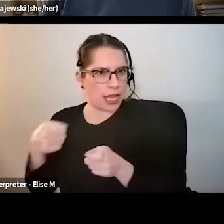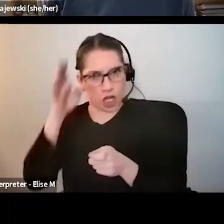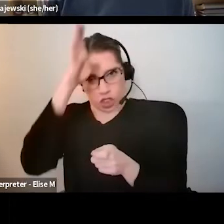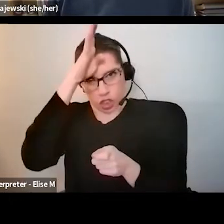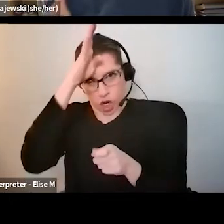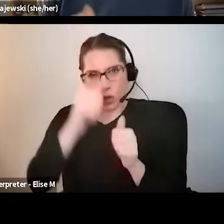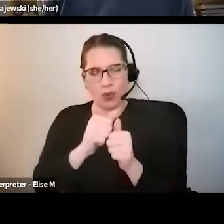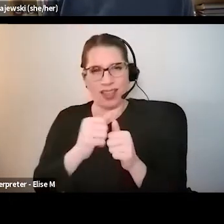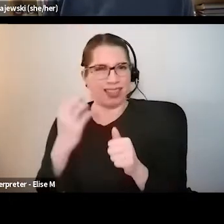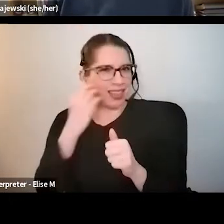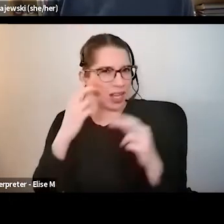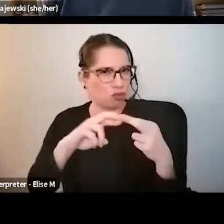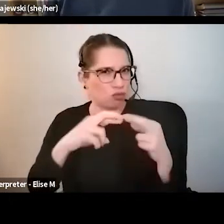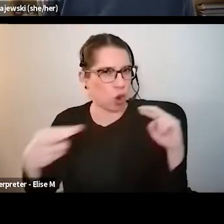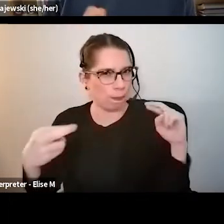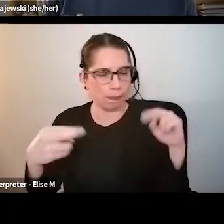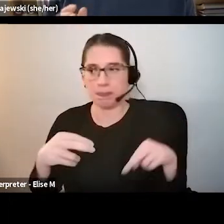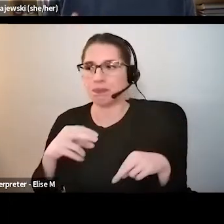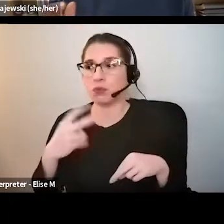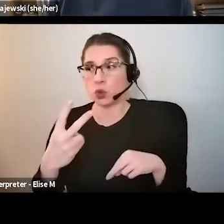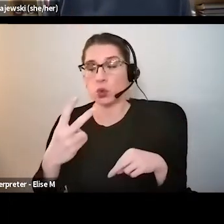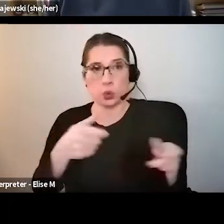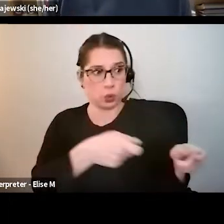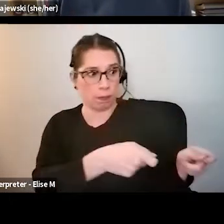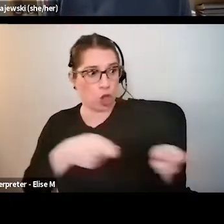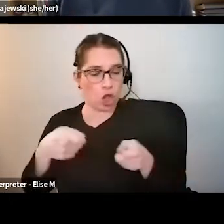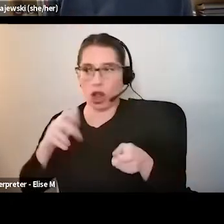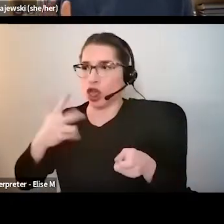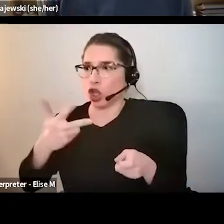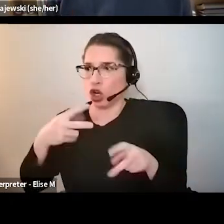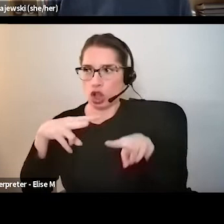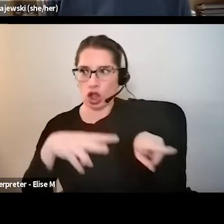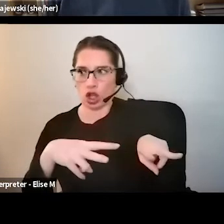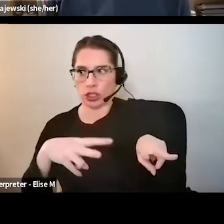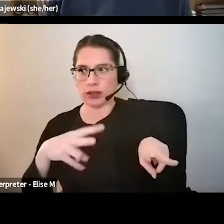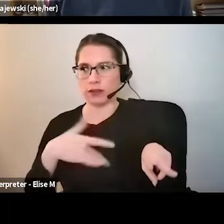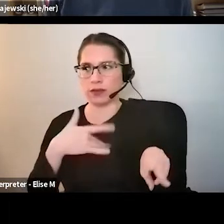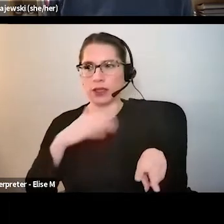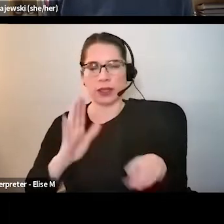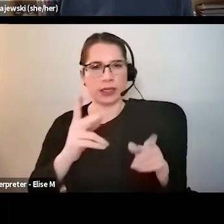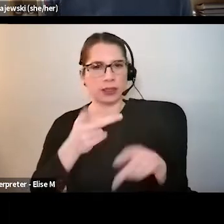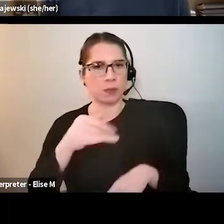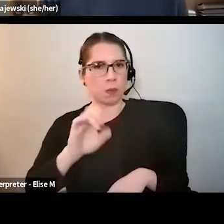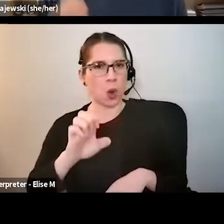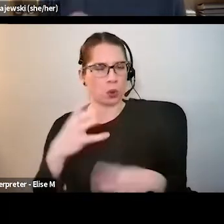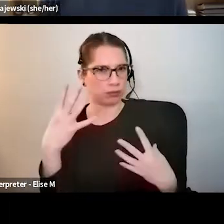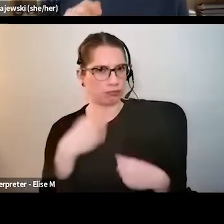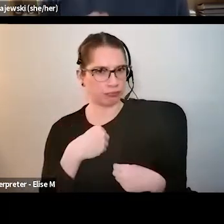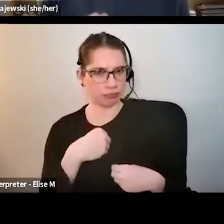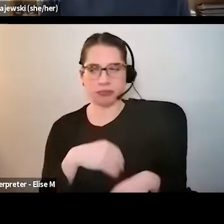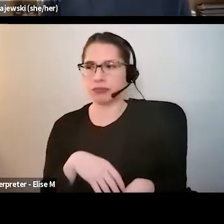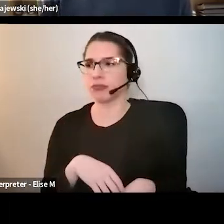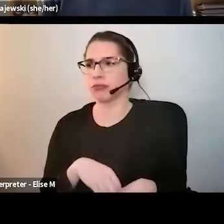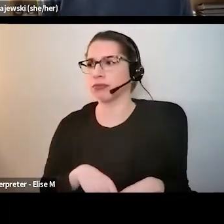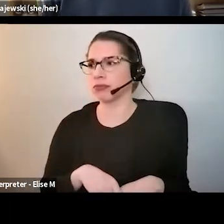rope, while a third looks on in what I think is a beautiful contrapposto pose. The burial